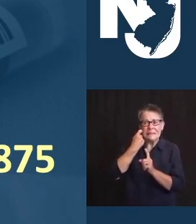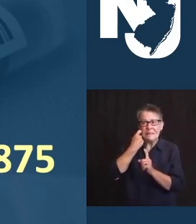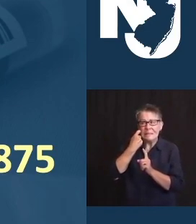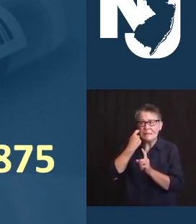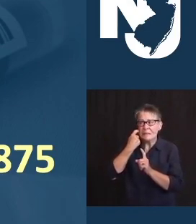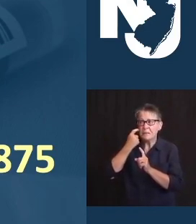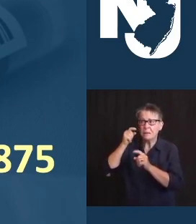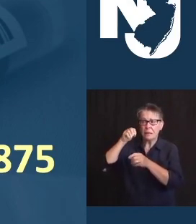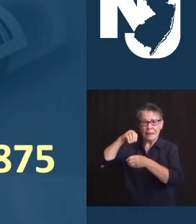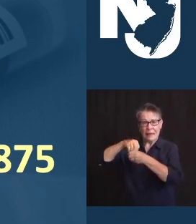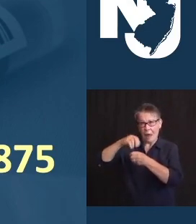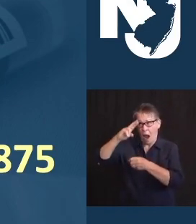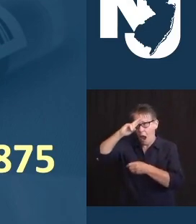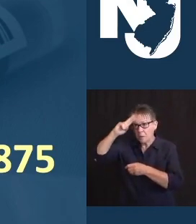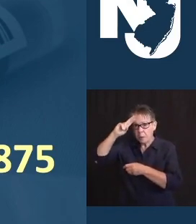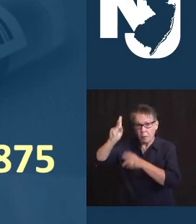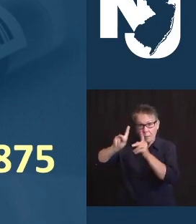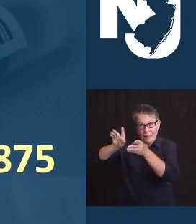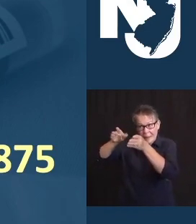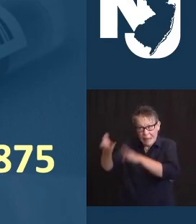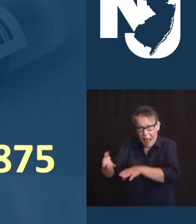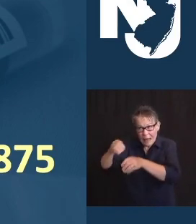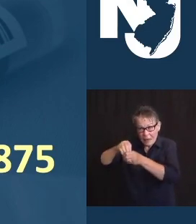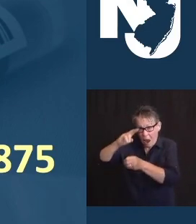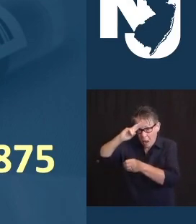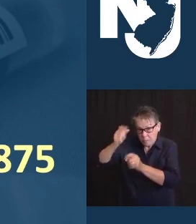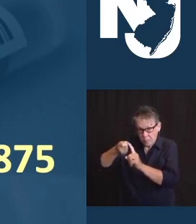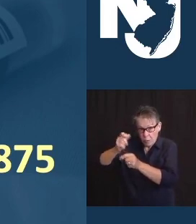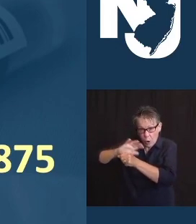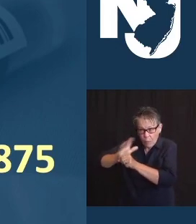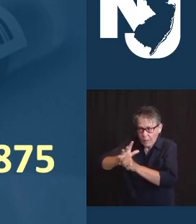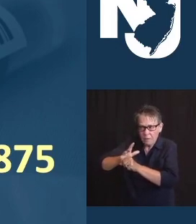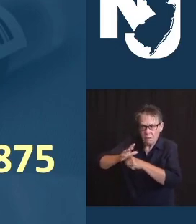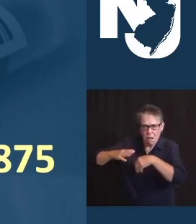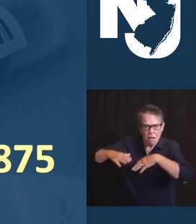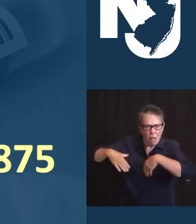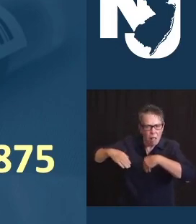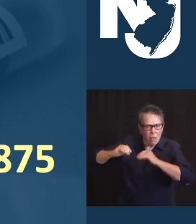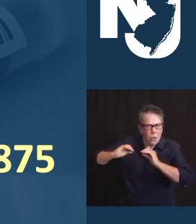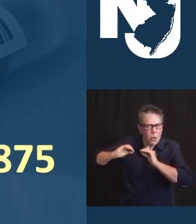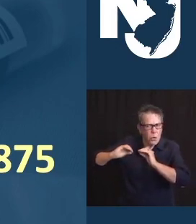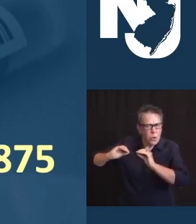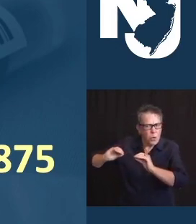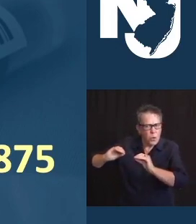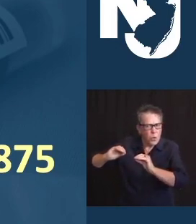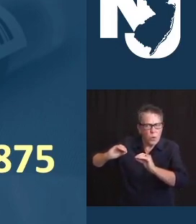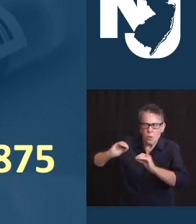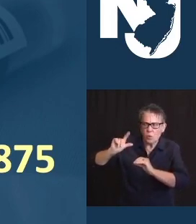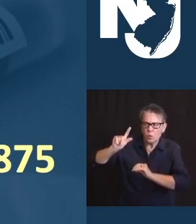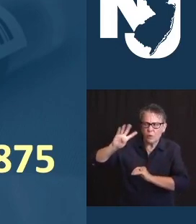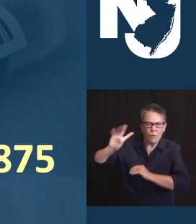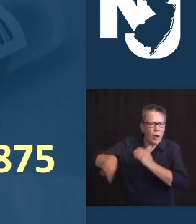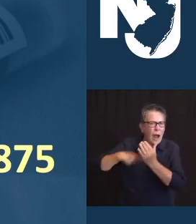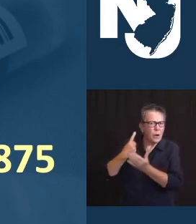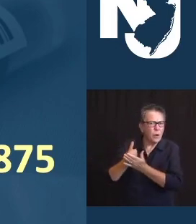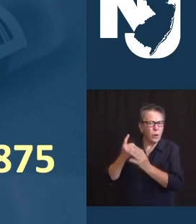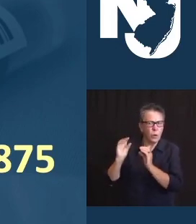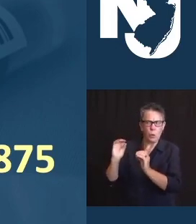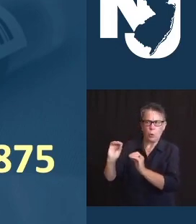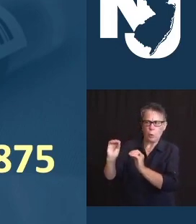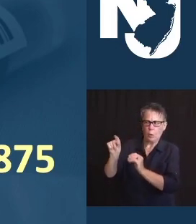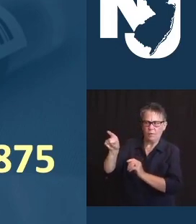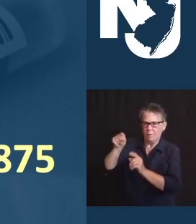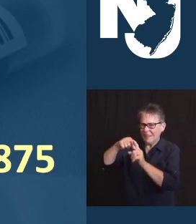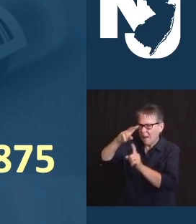the 24-hour period ending at 10:30 p.m. last night. That is the first